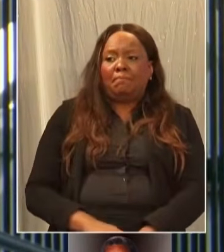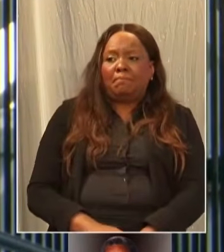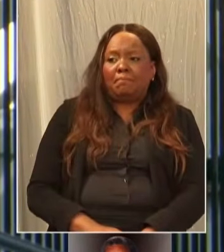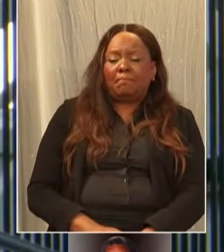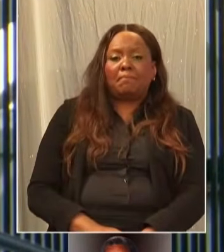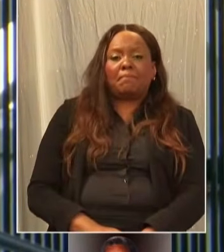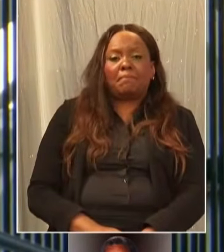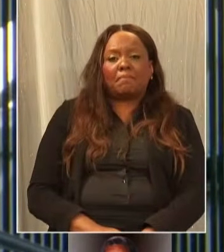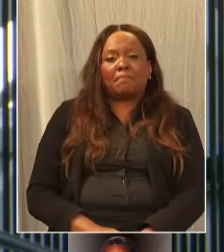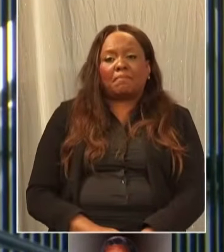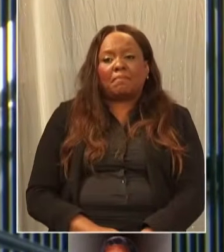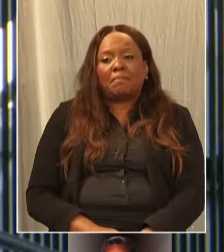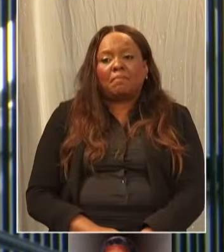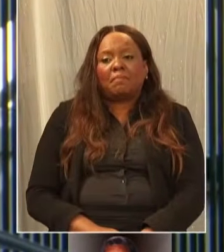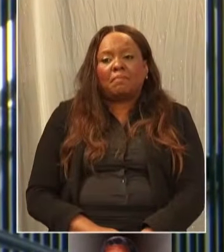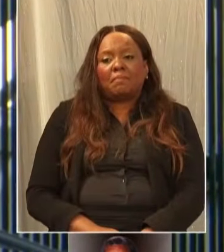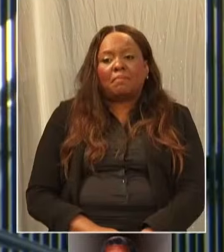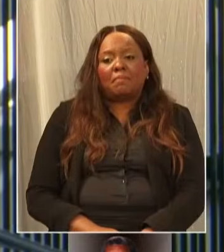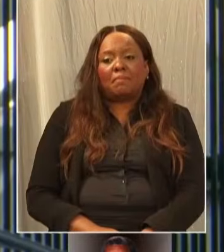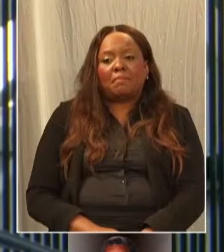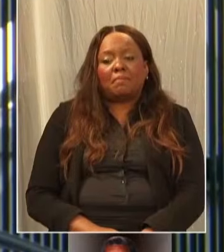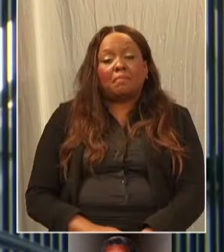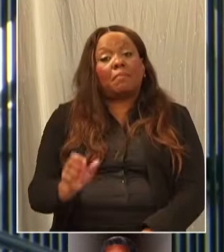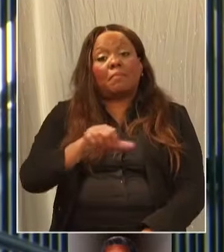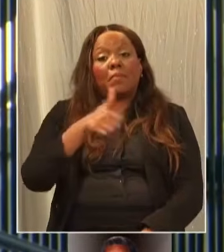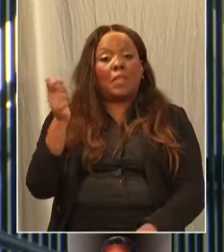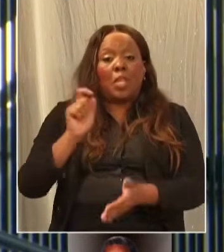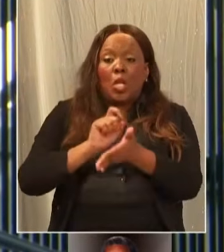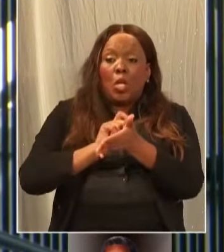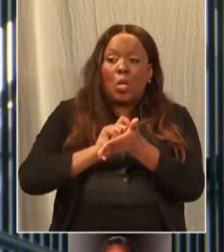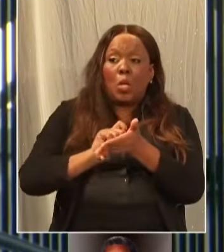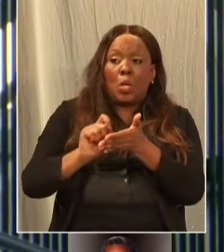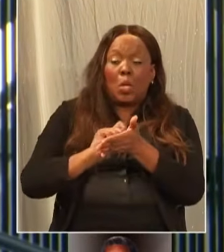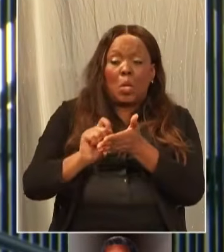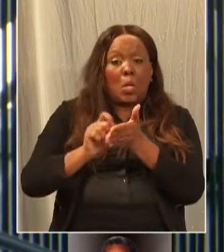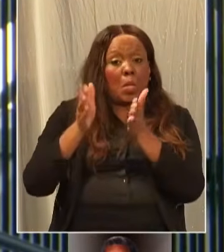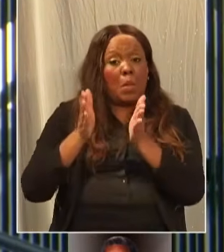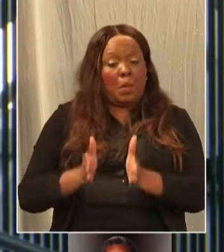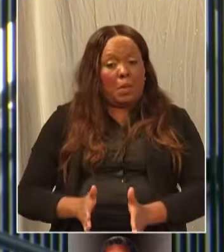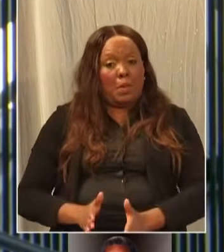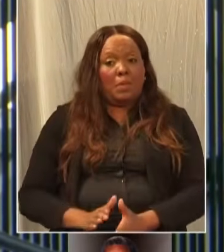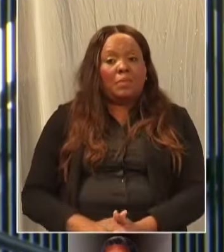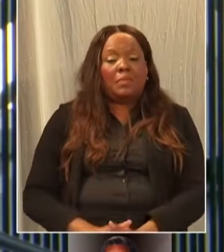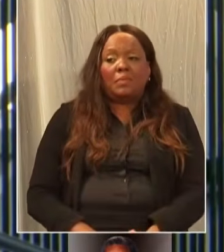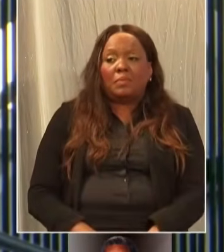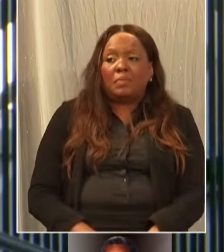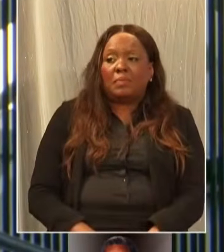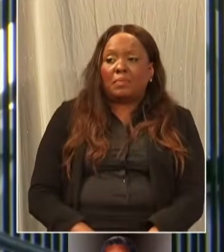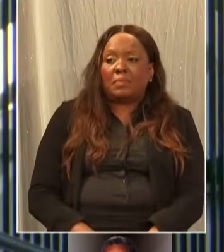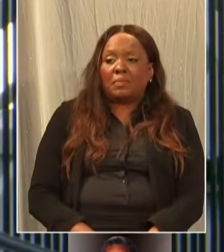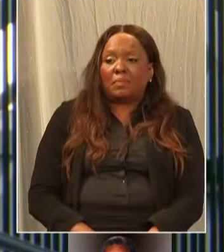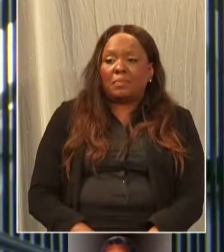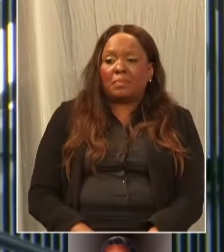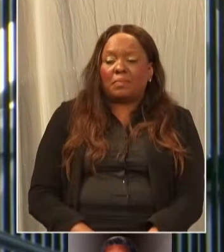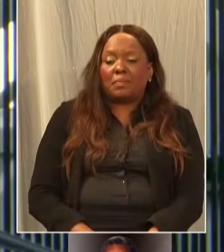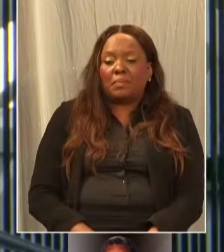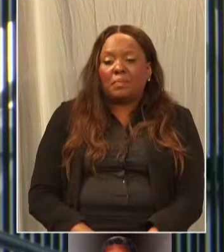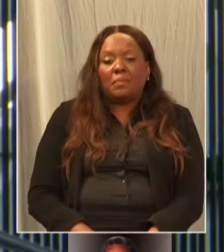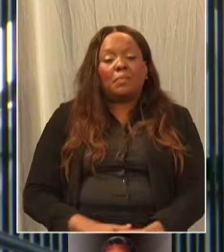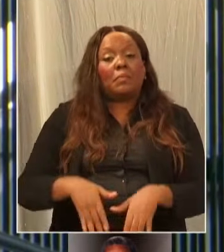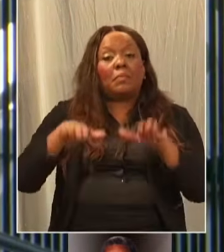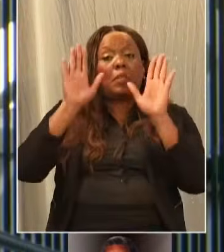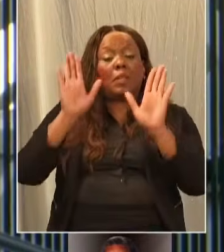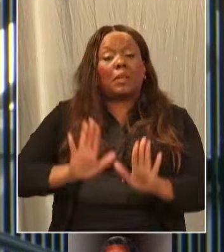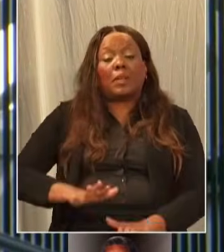lines from Henry Wadsworth Longfellow, A Psalm of Life. Lives of great men